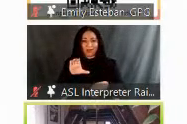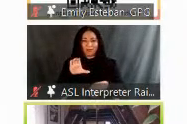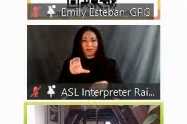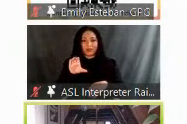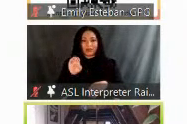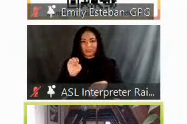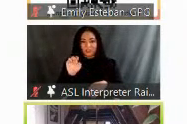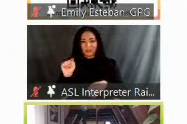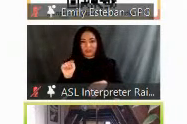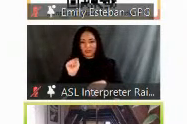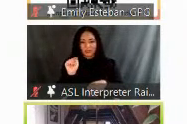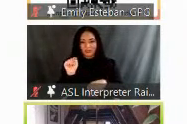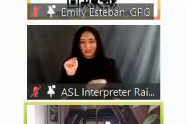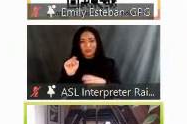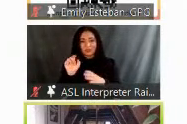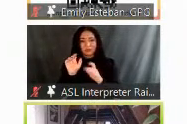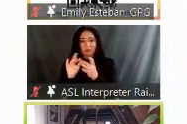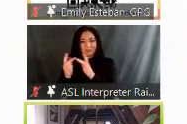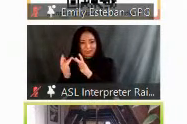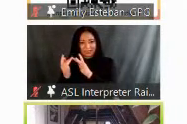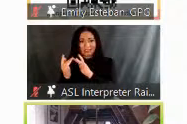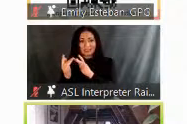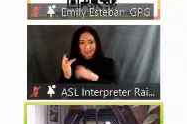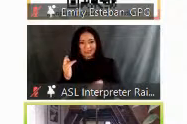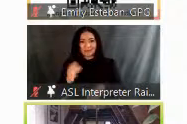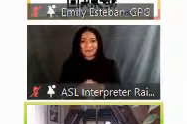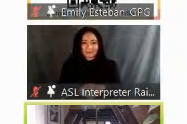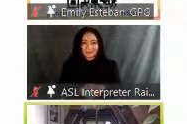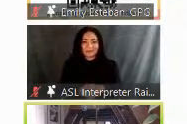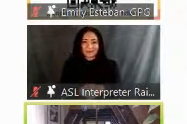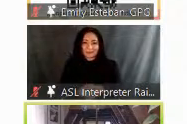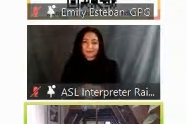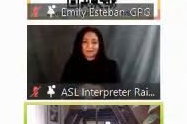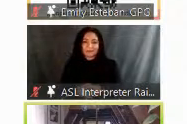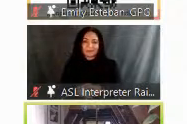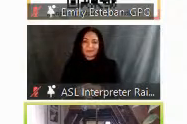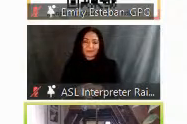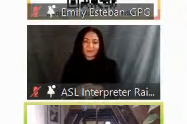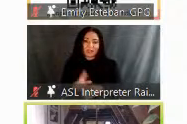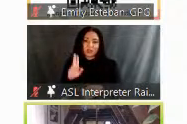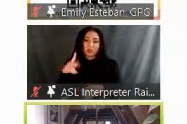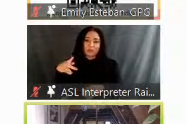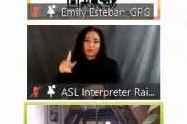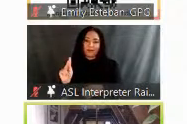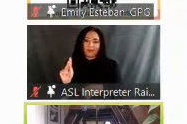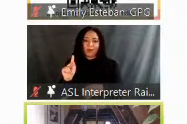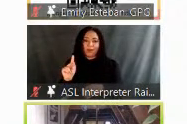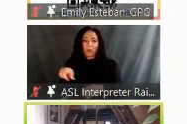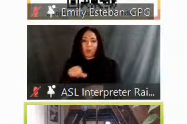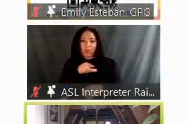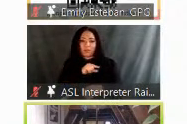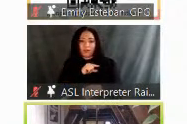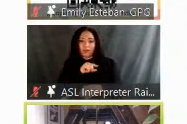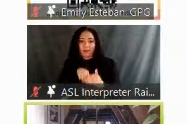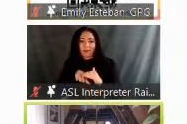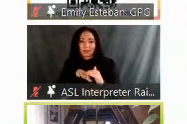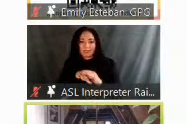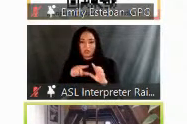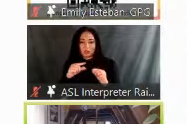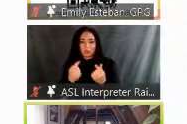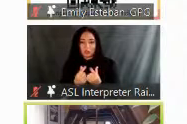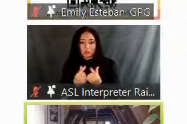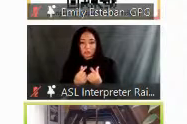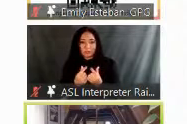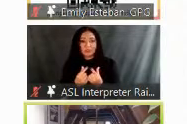Together UPK Mixed Delivery Quality and Access group. As we did today, you can expect to find deeper dive